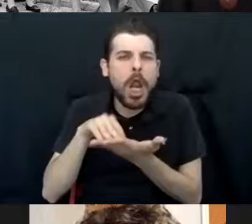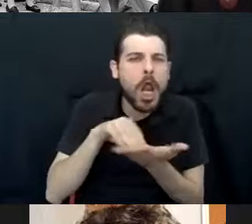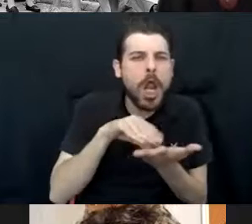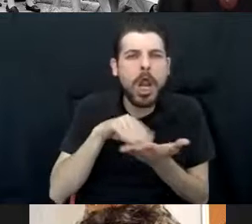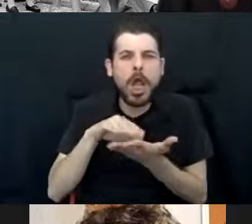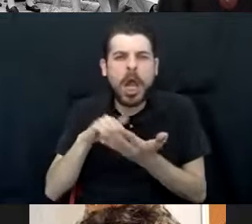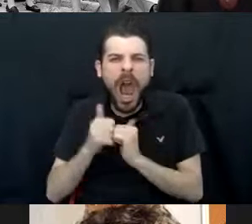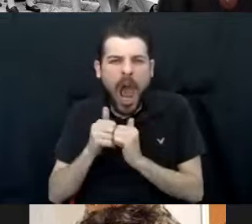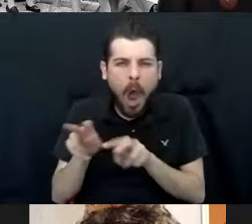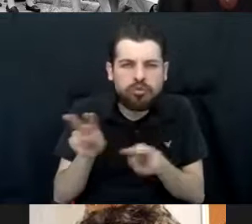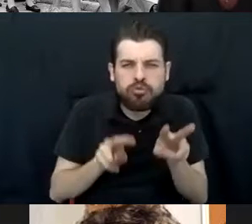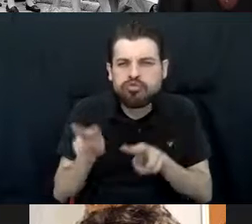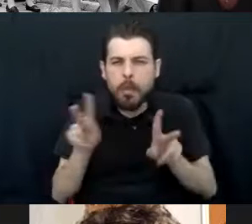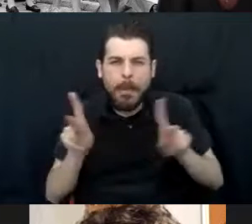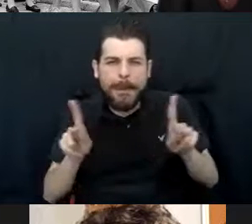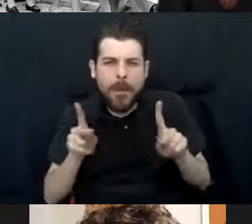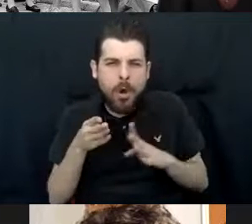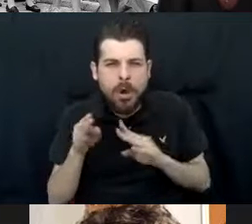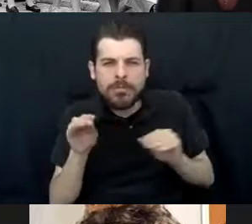people move in this country,